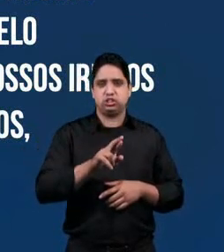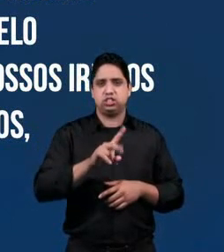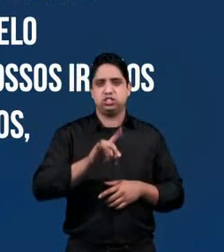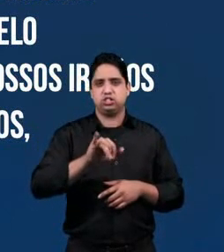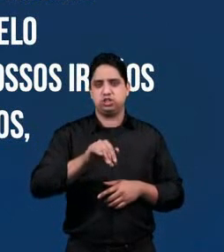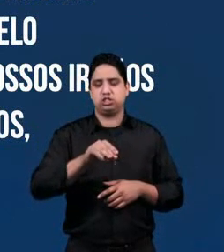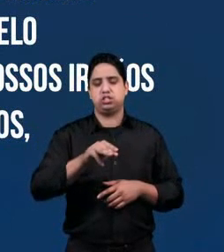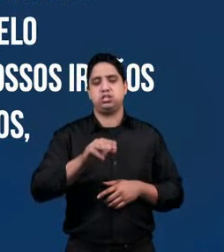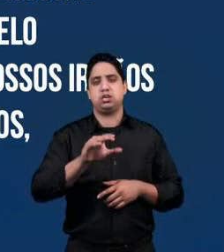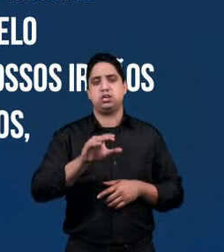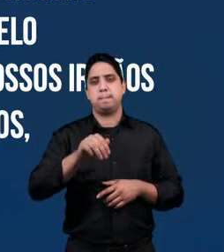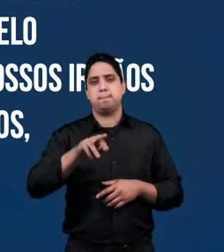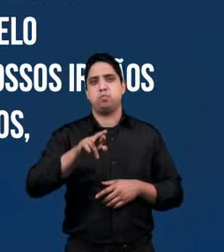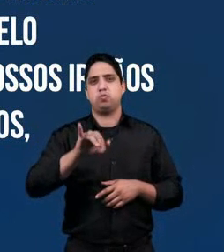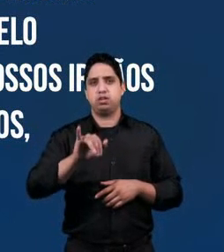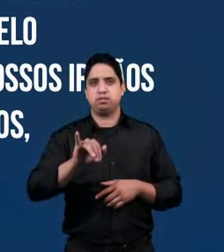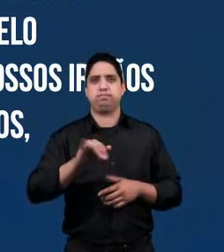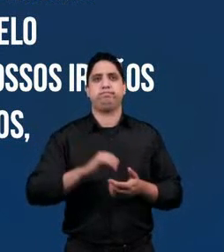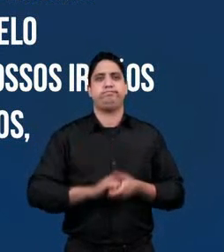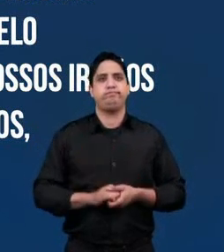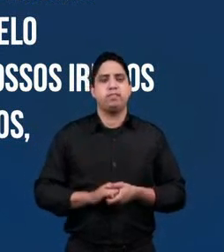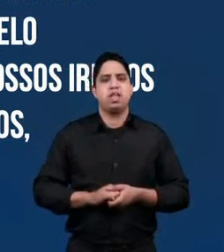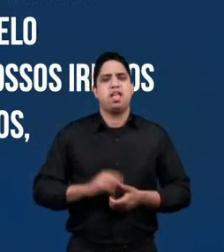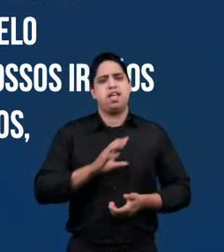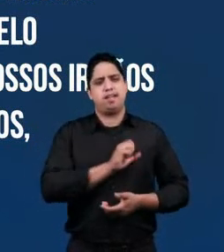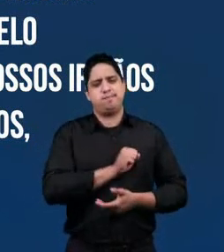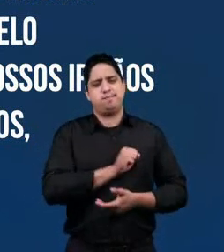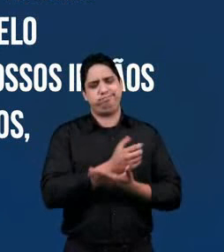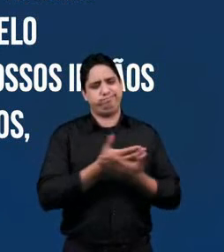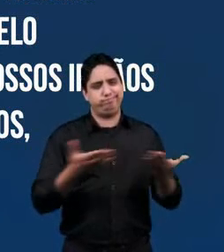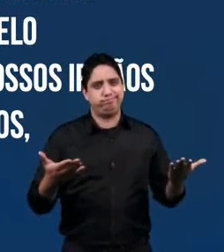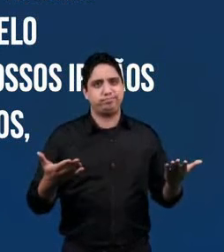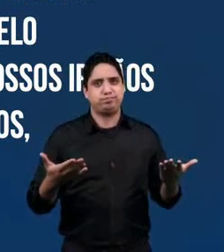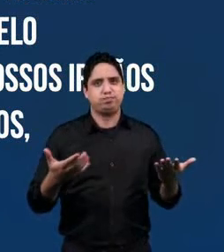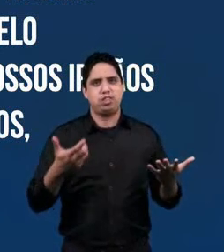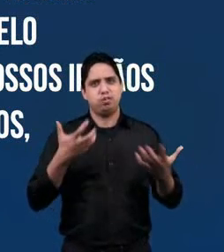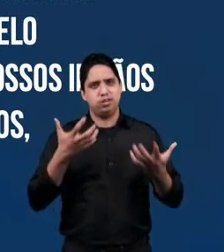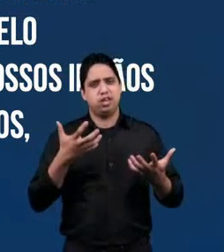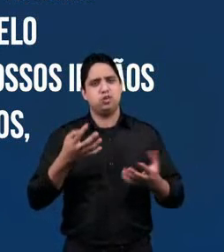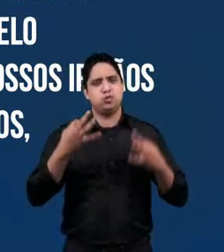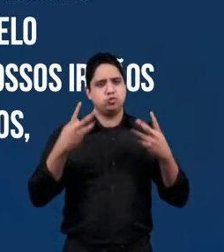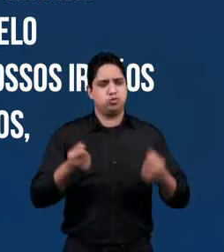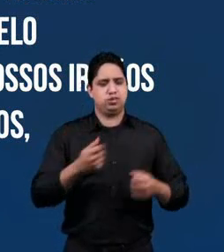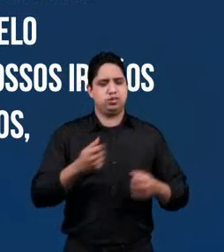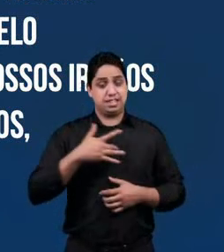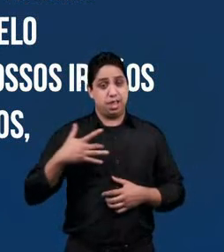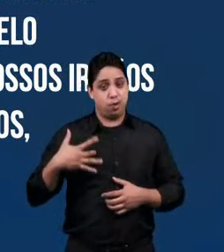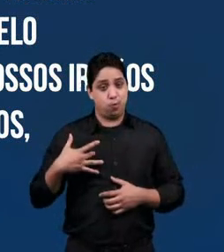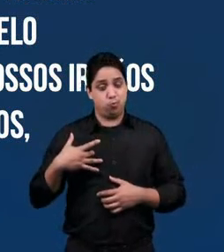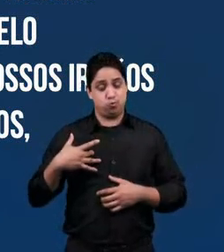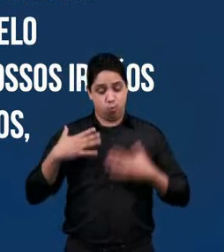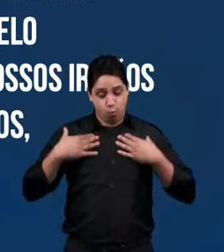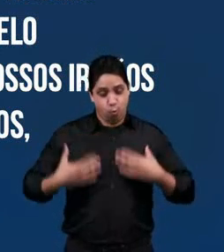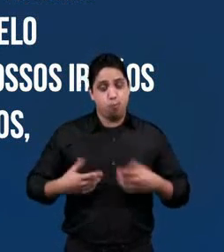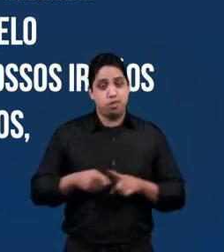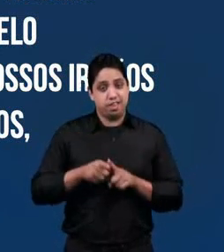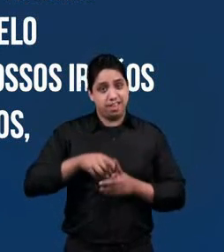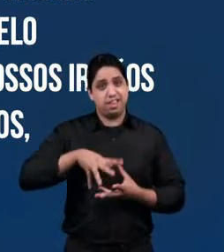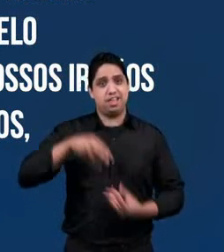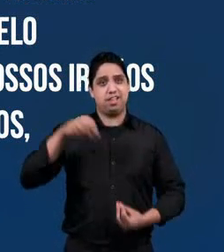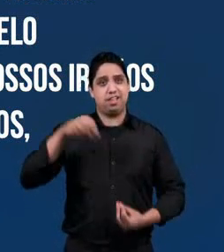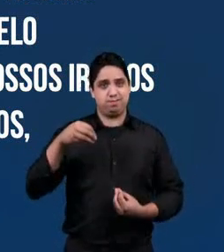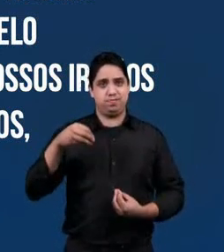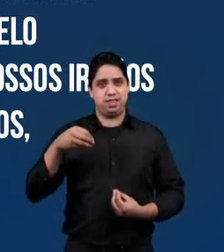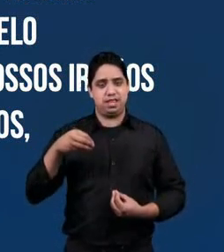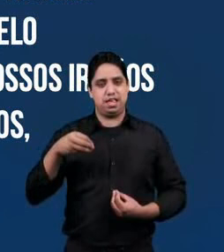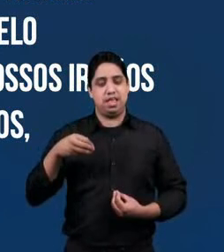Jardim Camburi 3, Vitória Espírito Santo. Beloved brethren, I await that you all have good